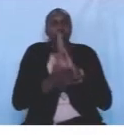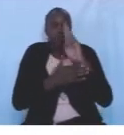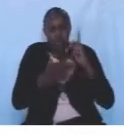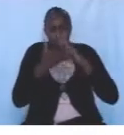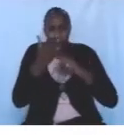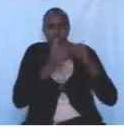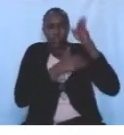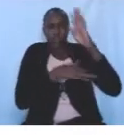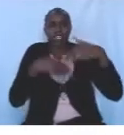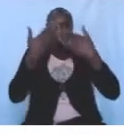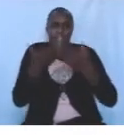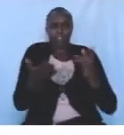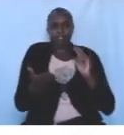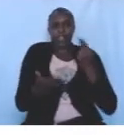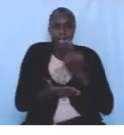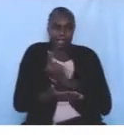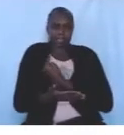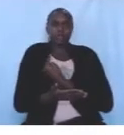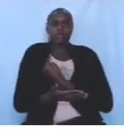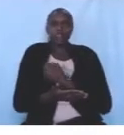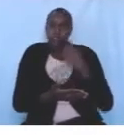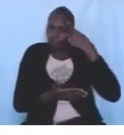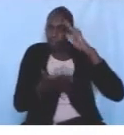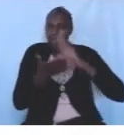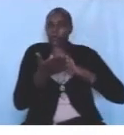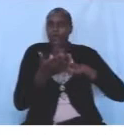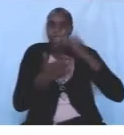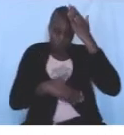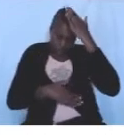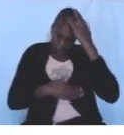Lord has given unto each one of us for the glory and